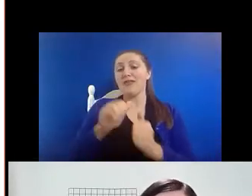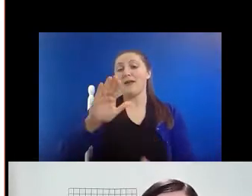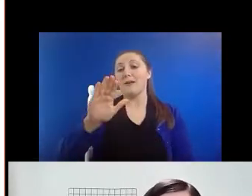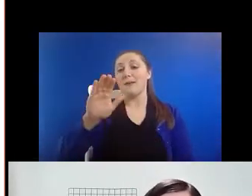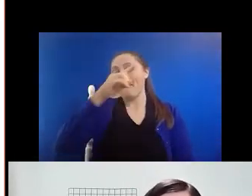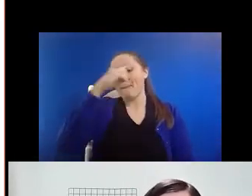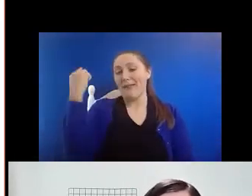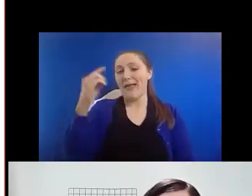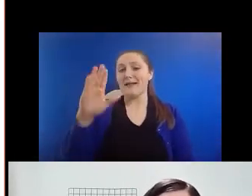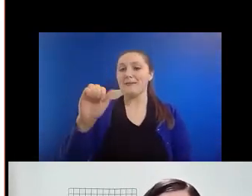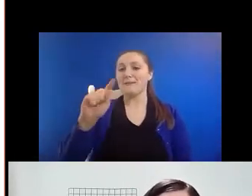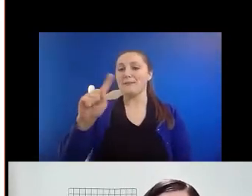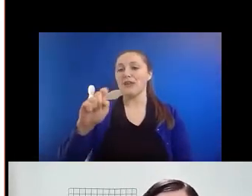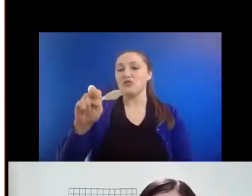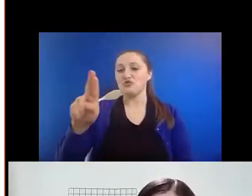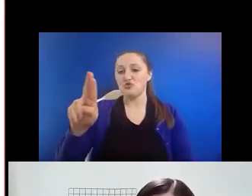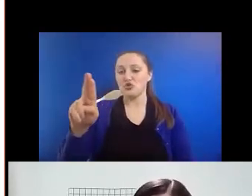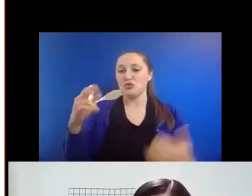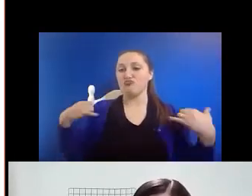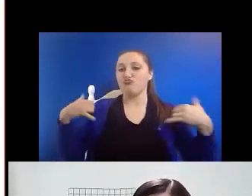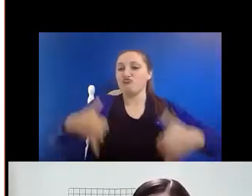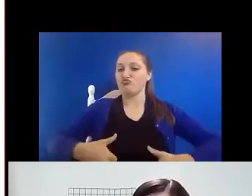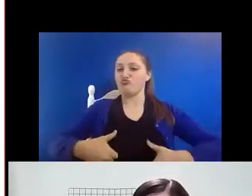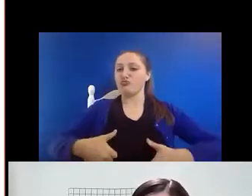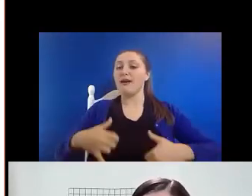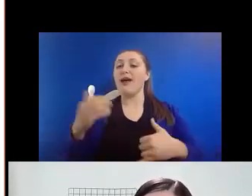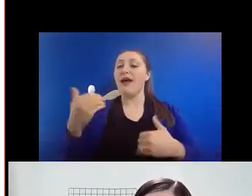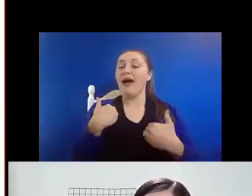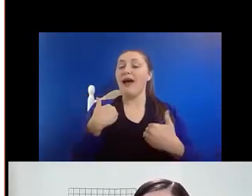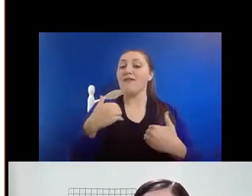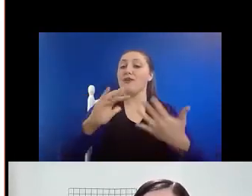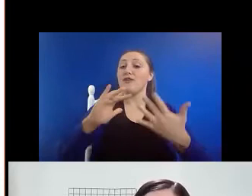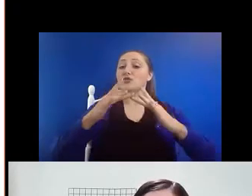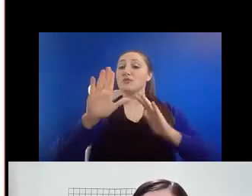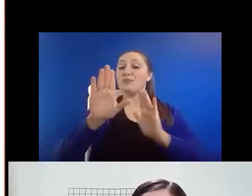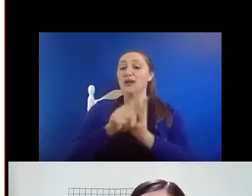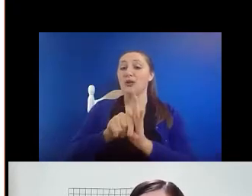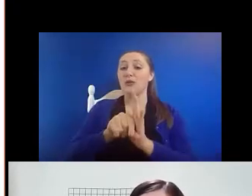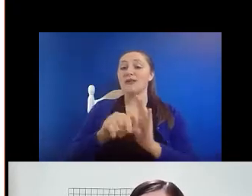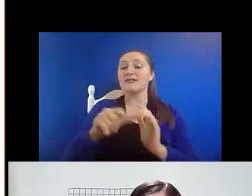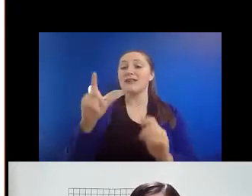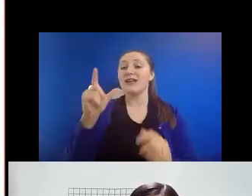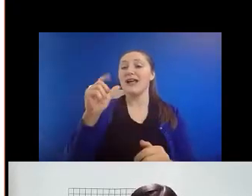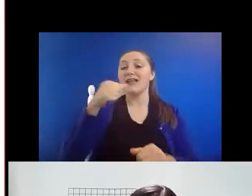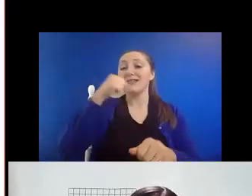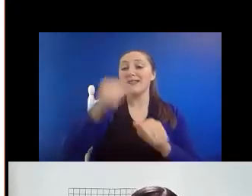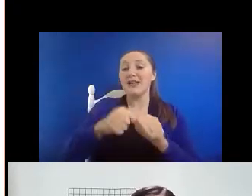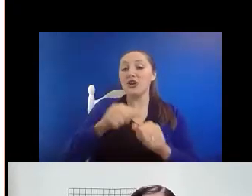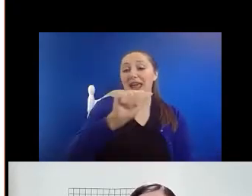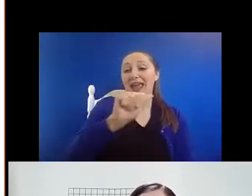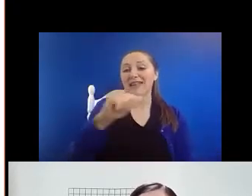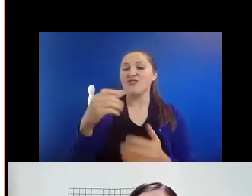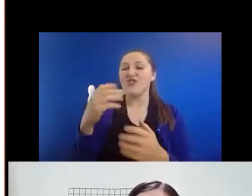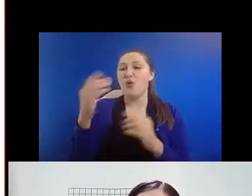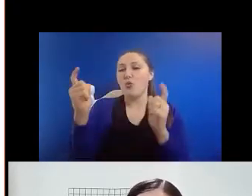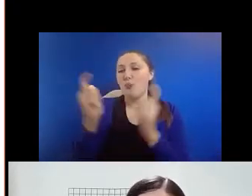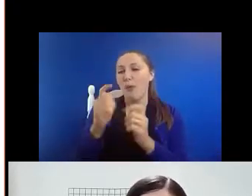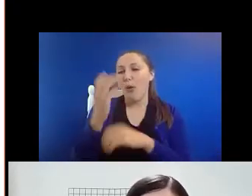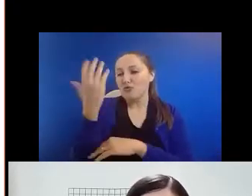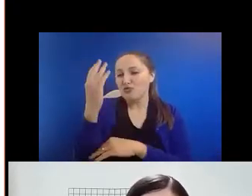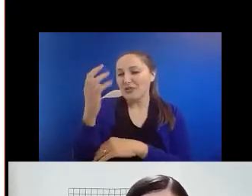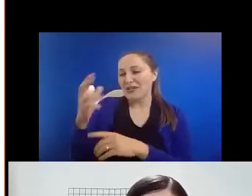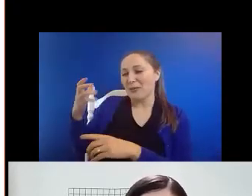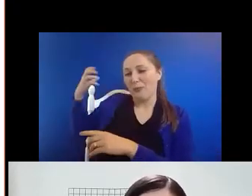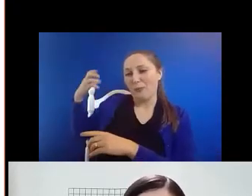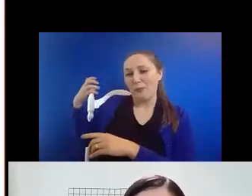virtual background with a letter A that stands for my name, and then a small little tree in the background. So welcome again, and thanks for being